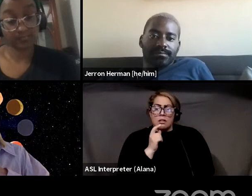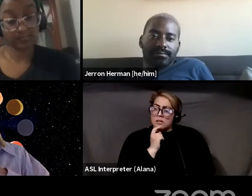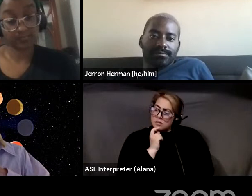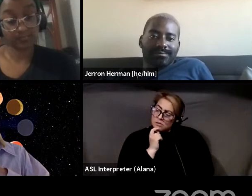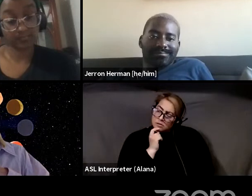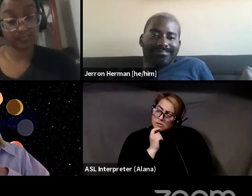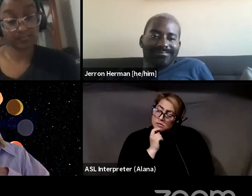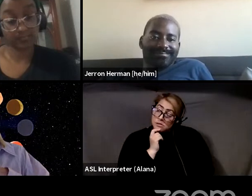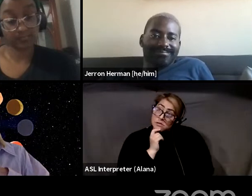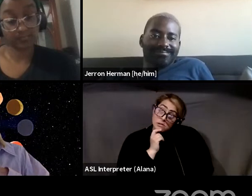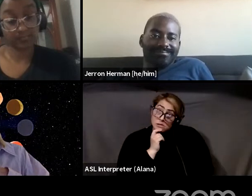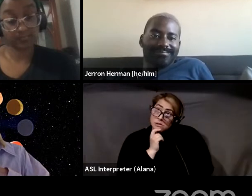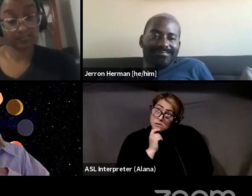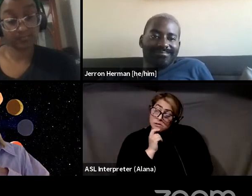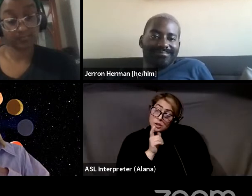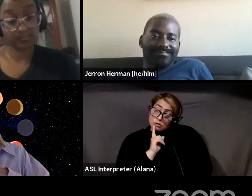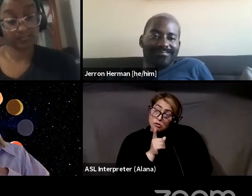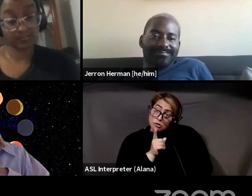Sure.